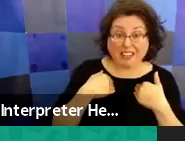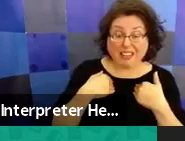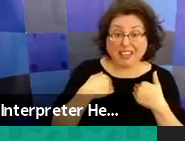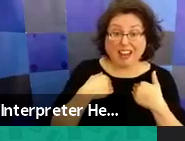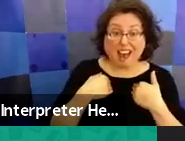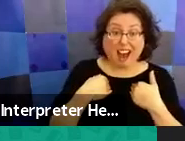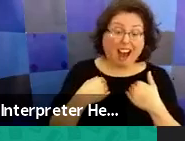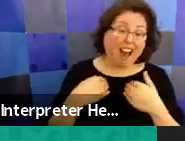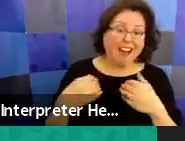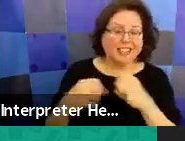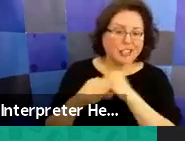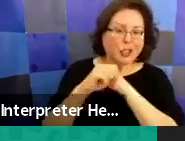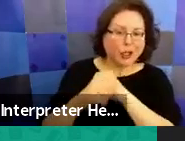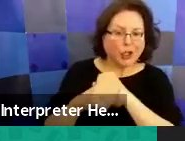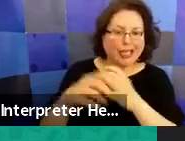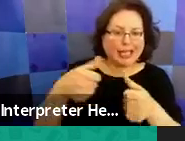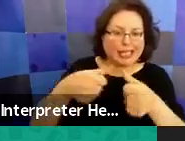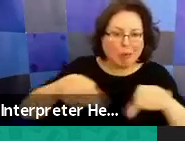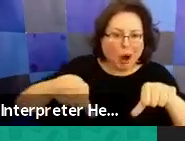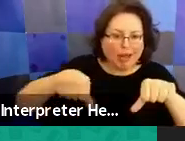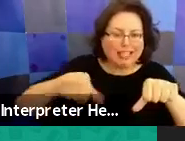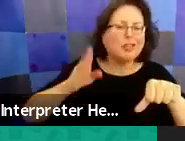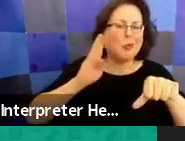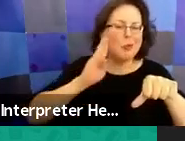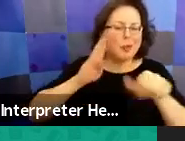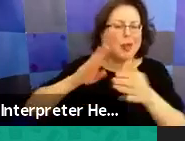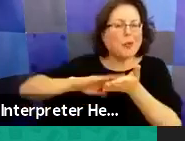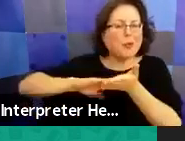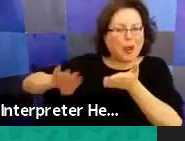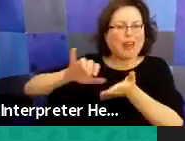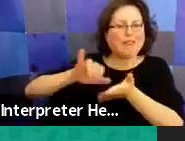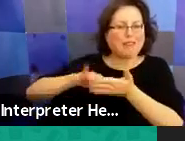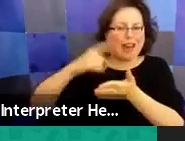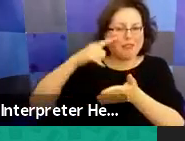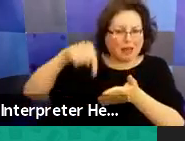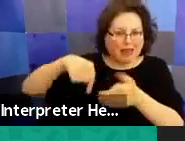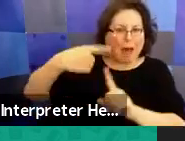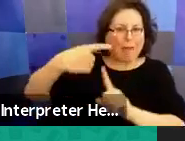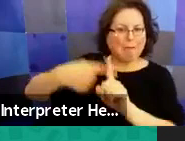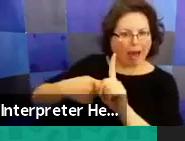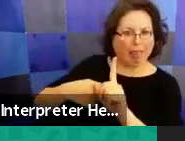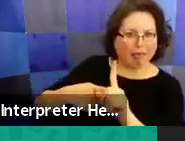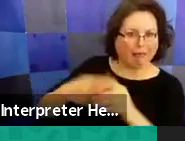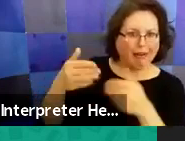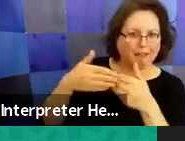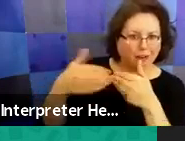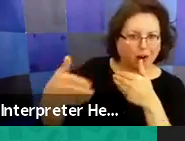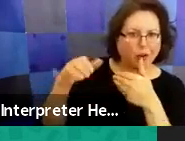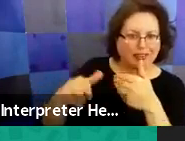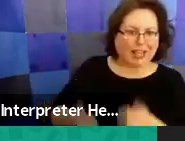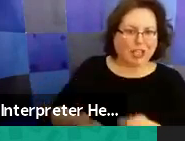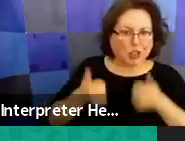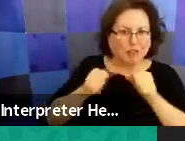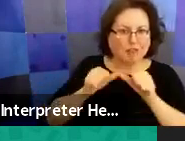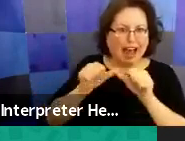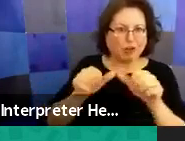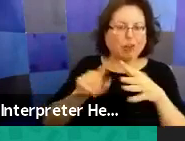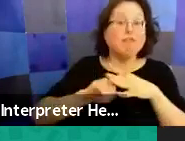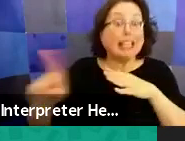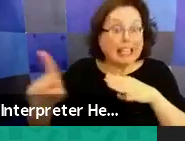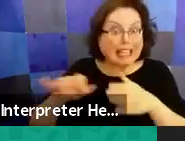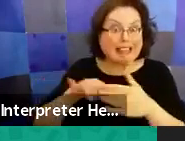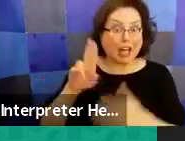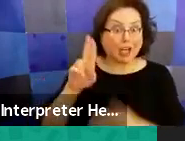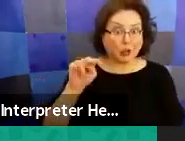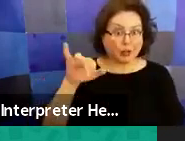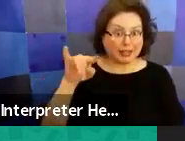that we will waive the security deposit for the immediate month following a survivor fleeing the unit to